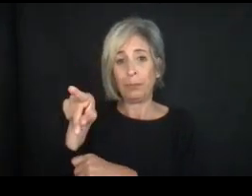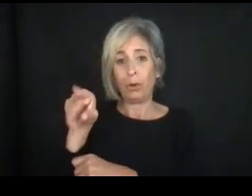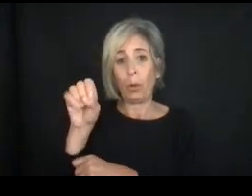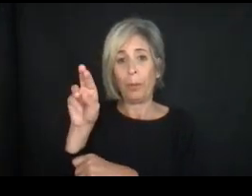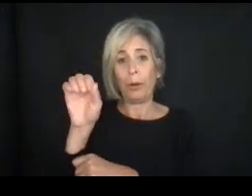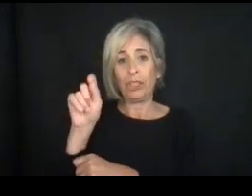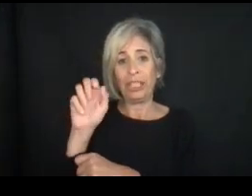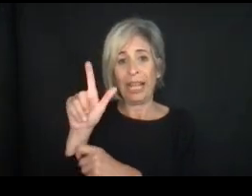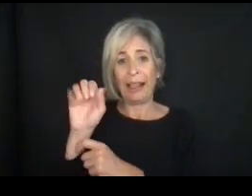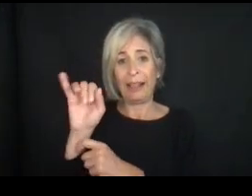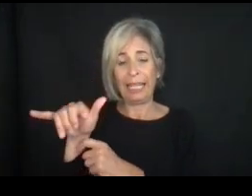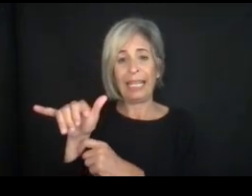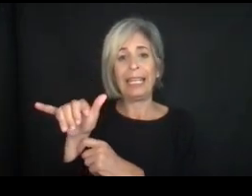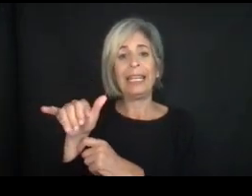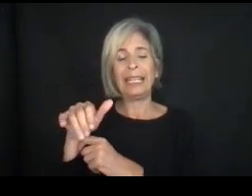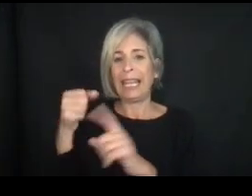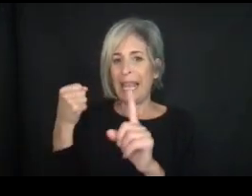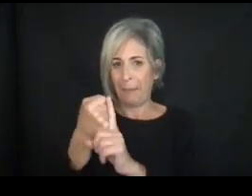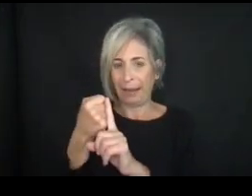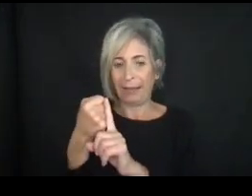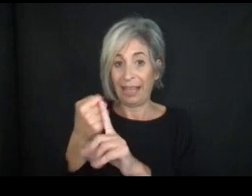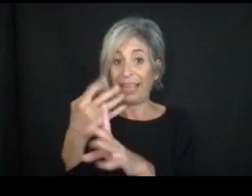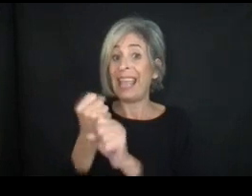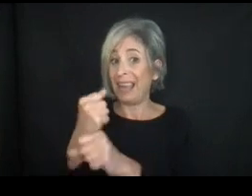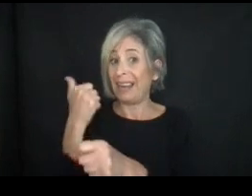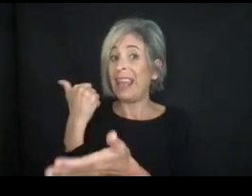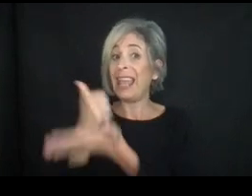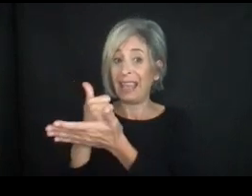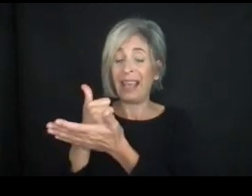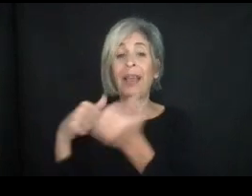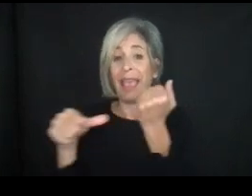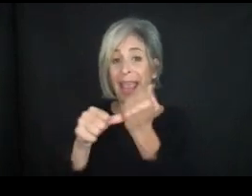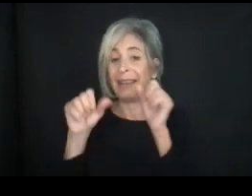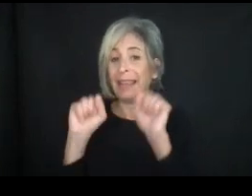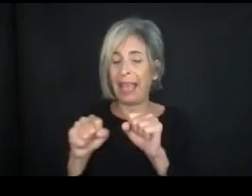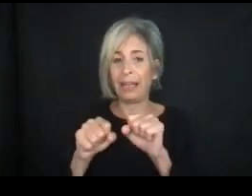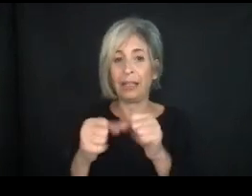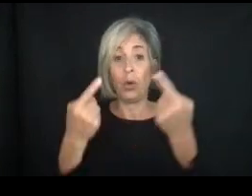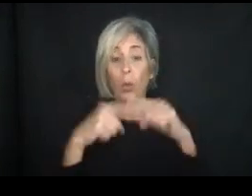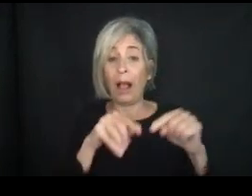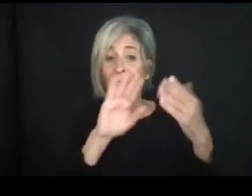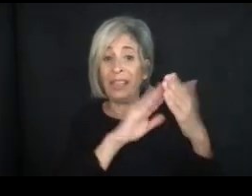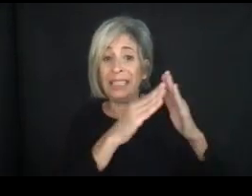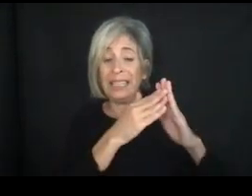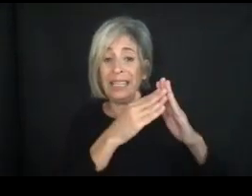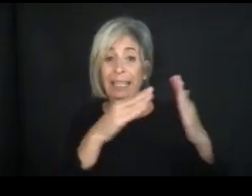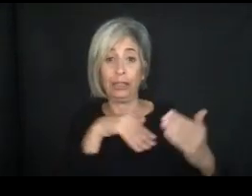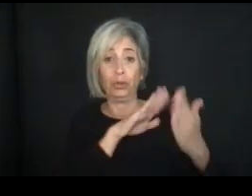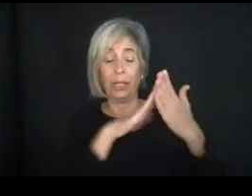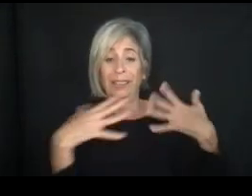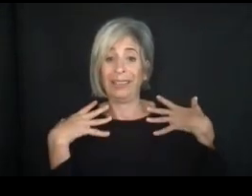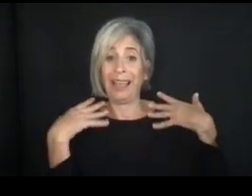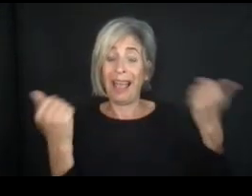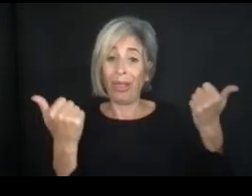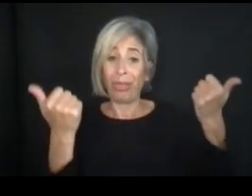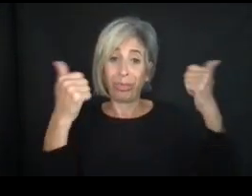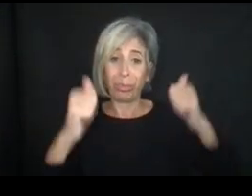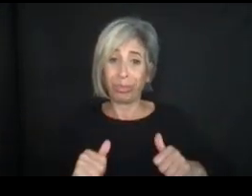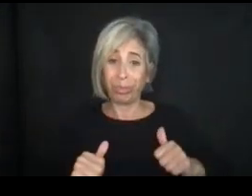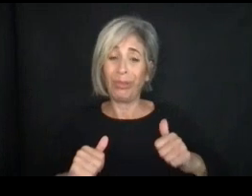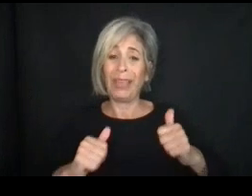also receive aid, while the city tries to address health disparities, educational